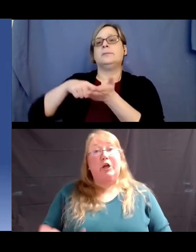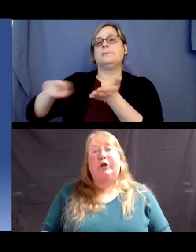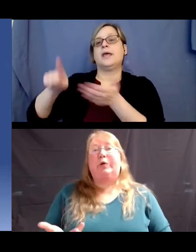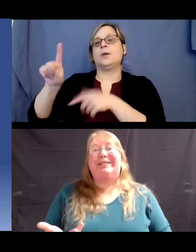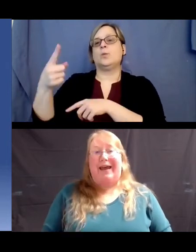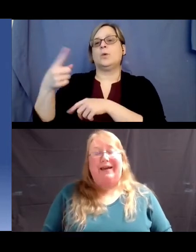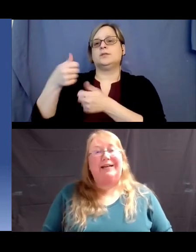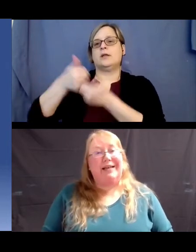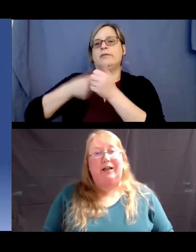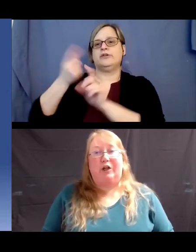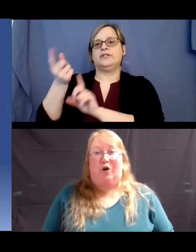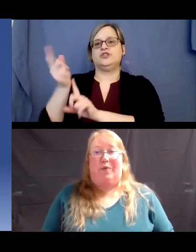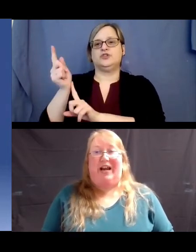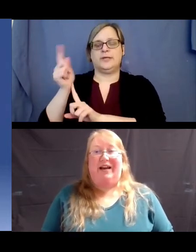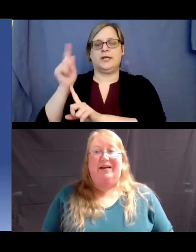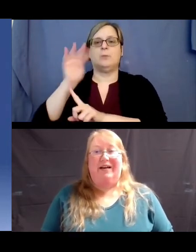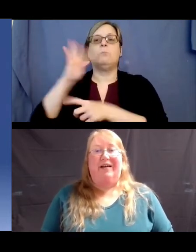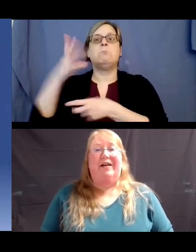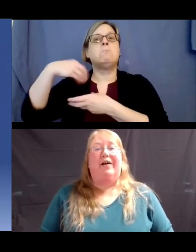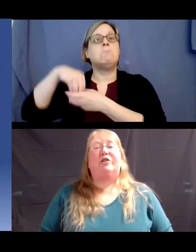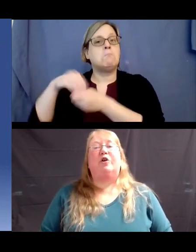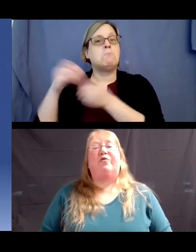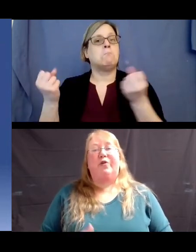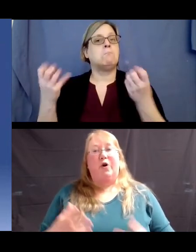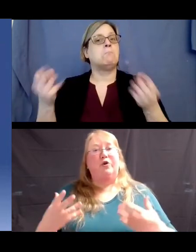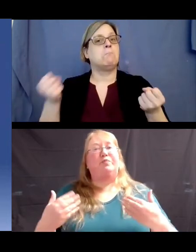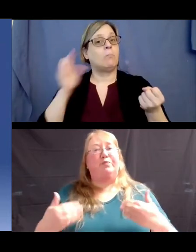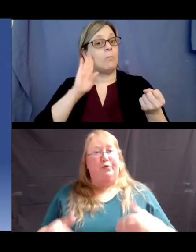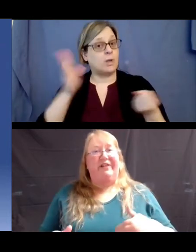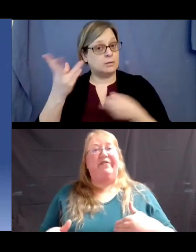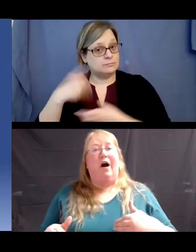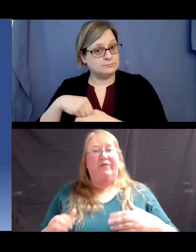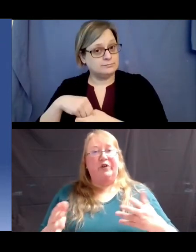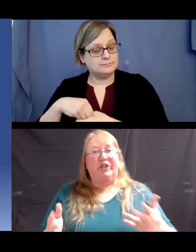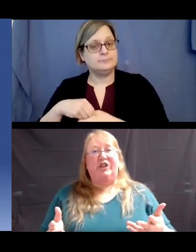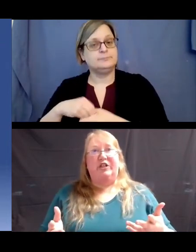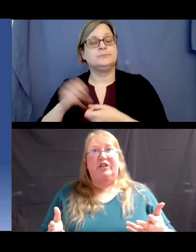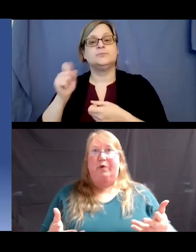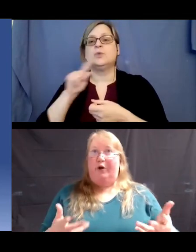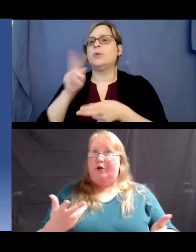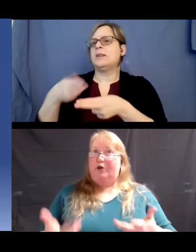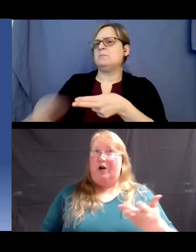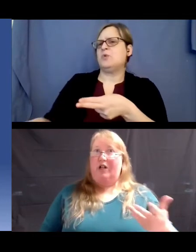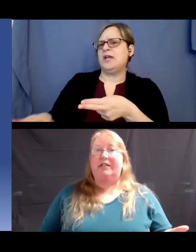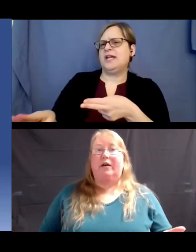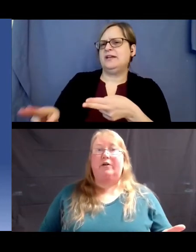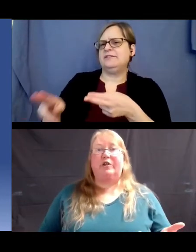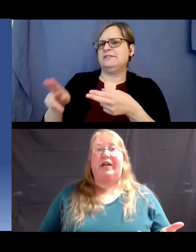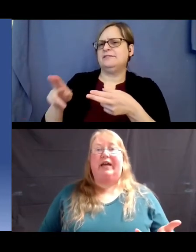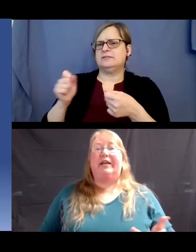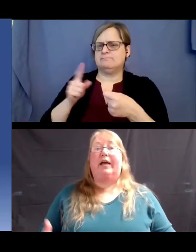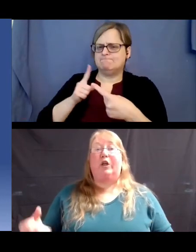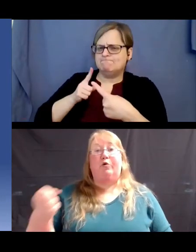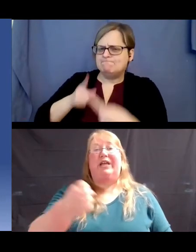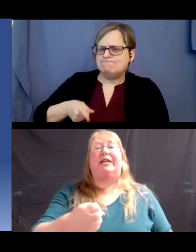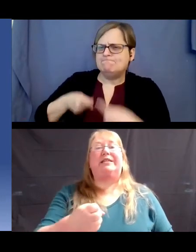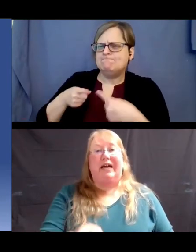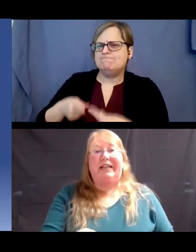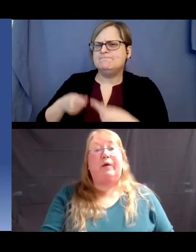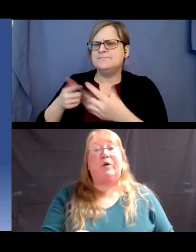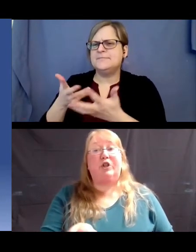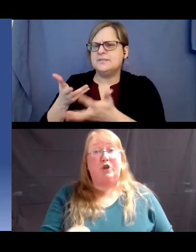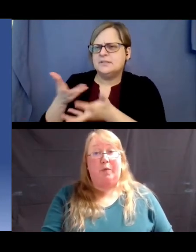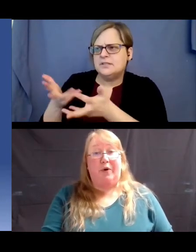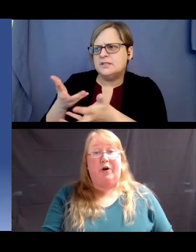it includes ASL interpreting. So for those brief conversations where you're struggling to understand and you need a